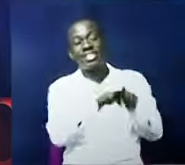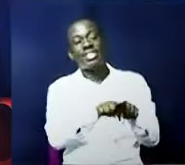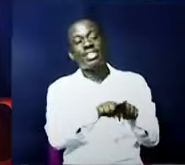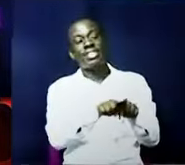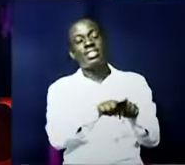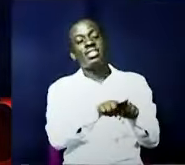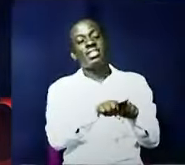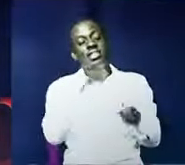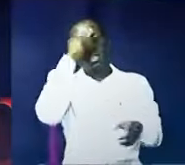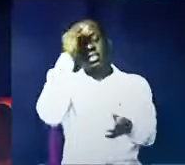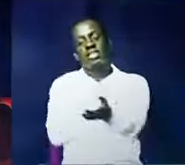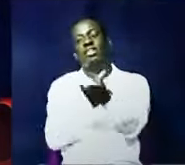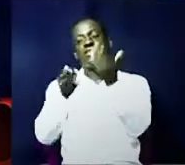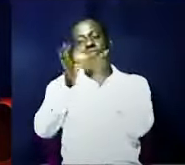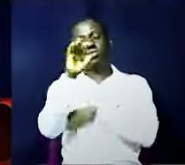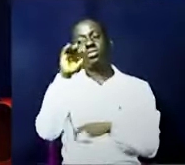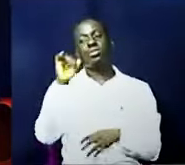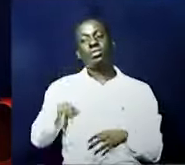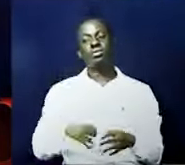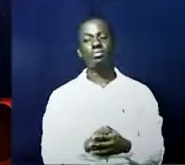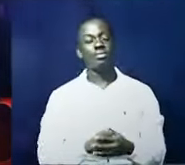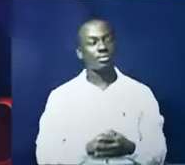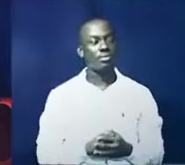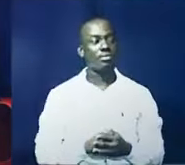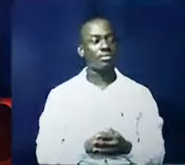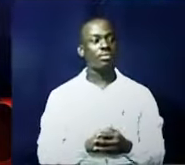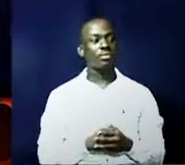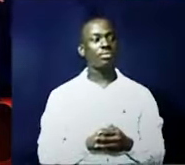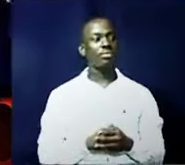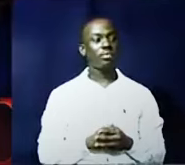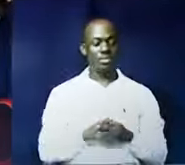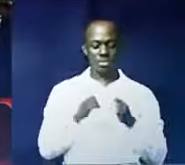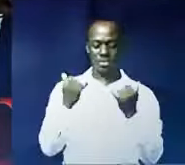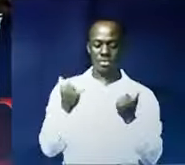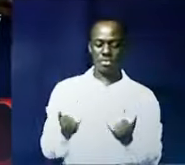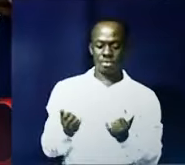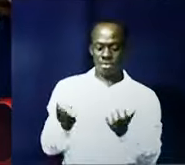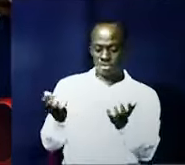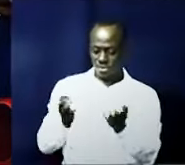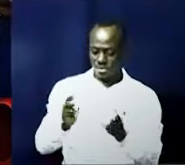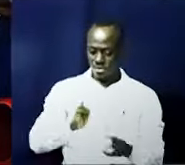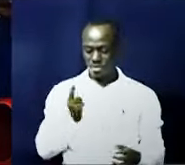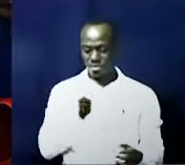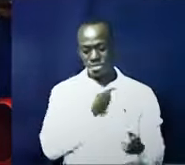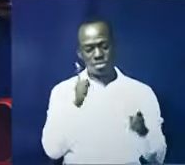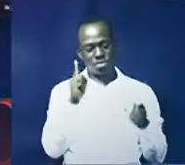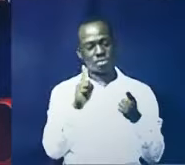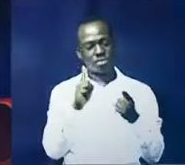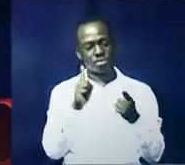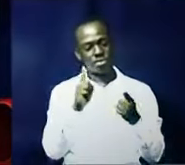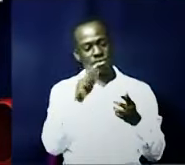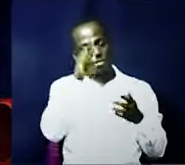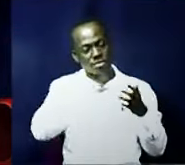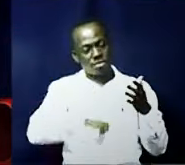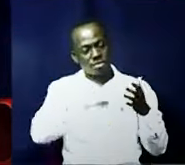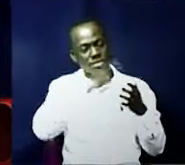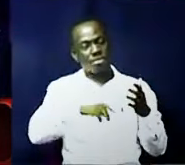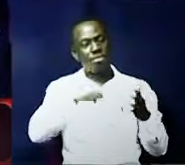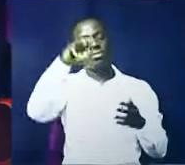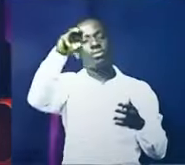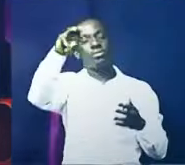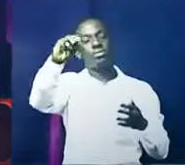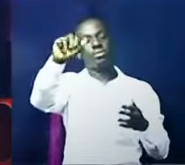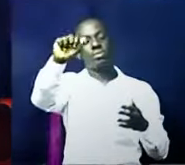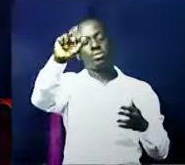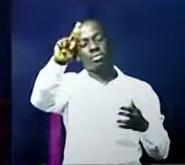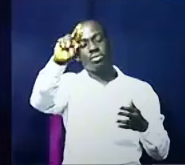Now I want us to read Mark chapter 1 from